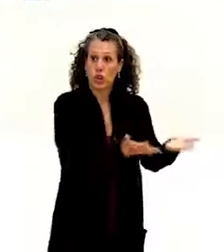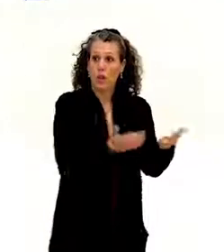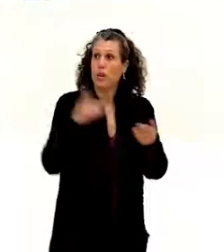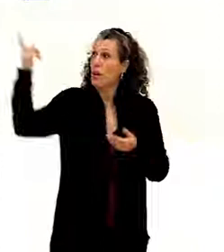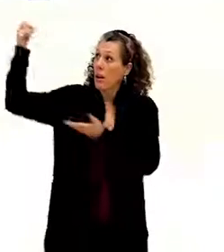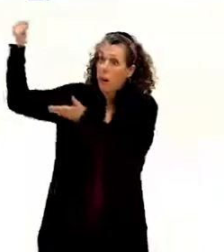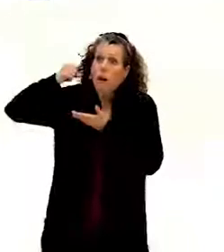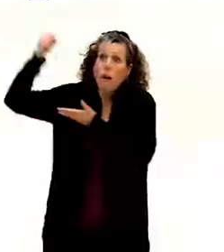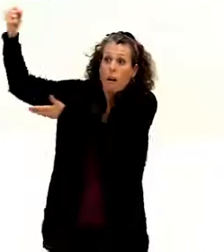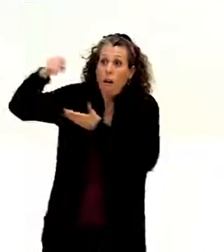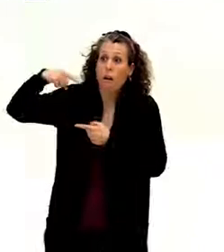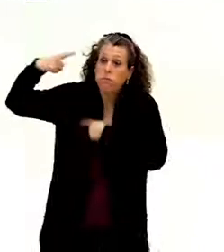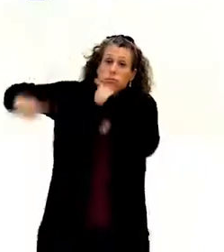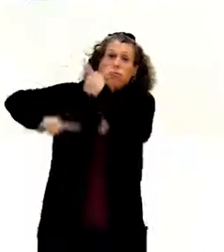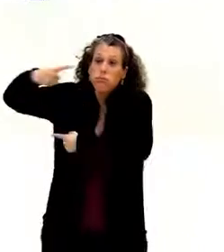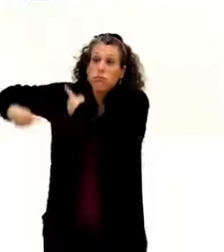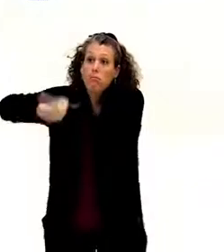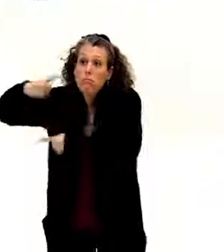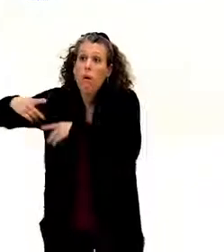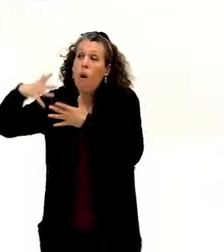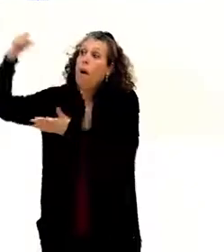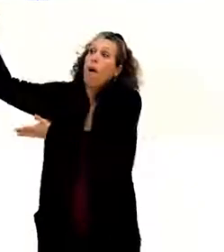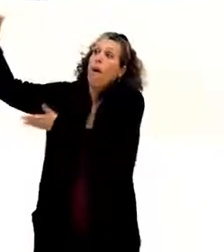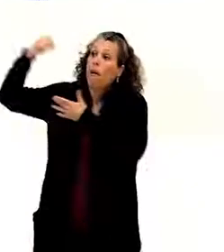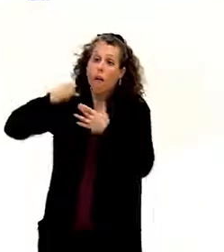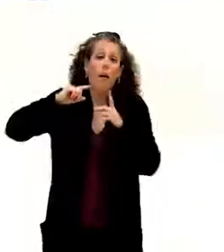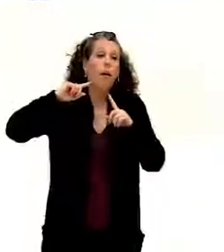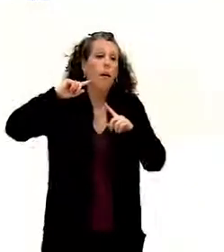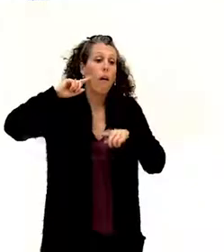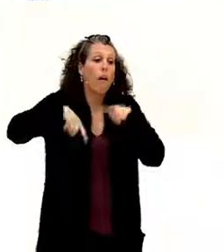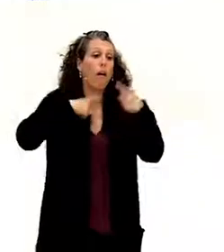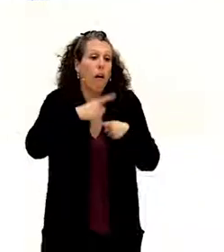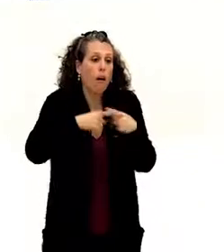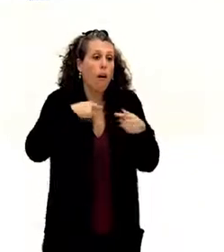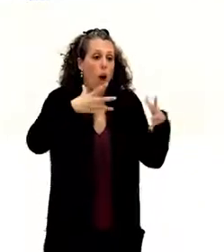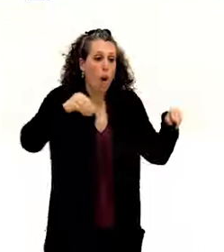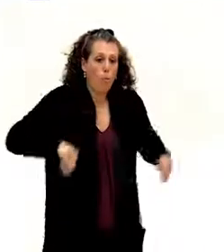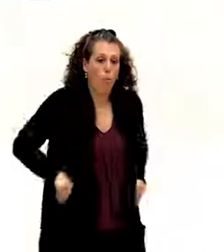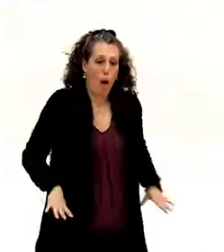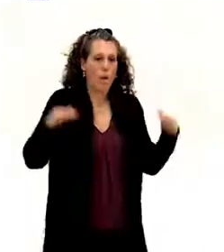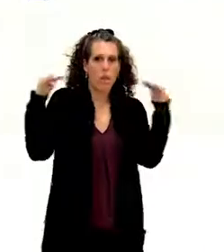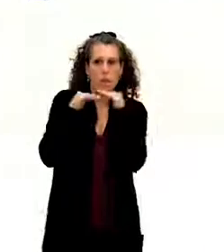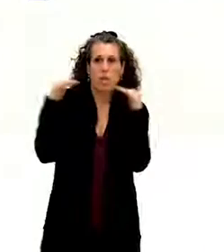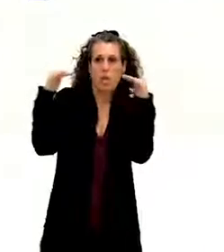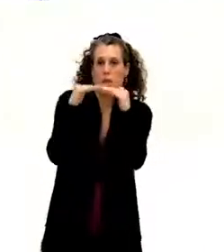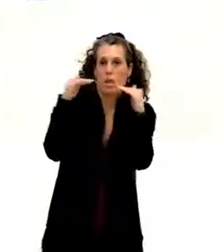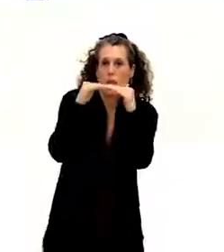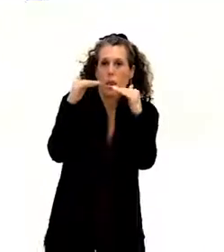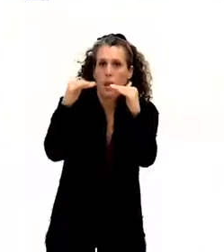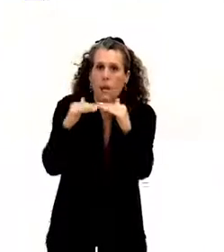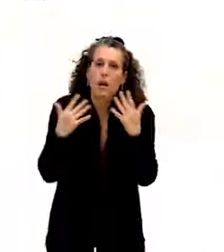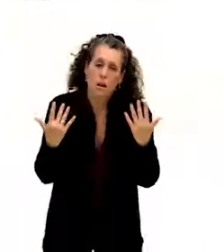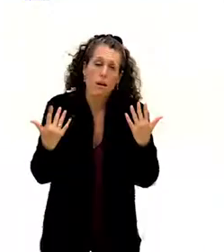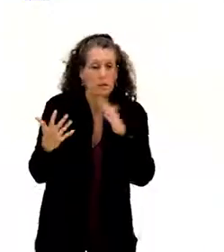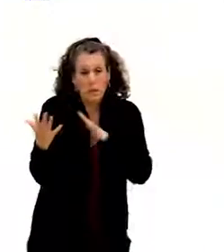will create some degree of break-even scenario, neutral budgeting, in other words,